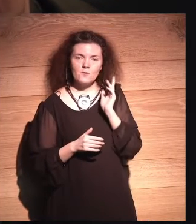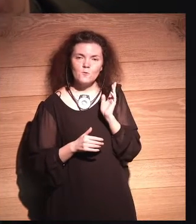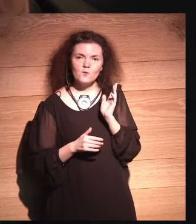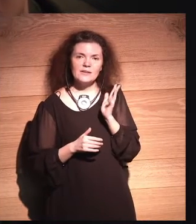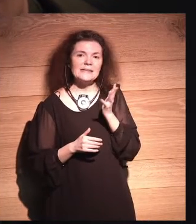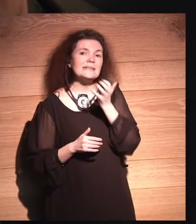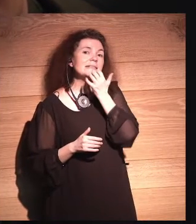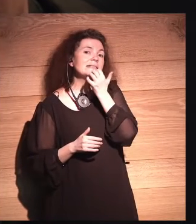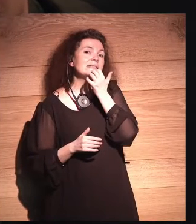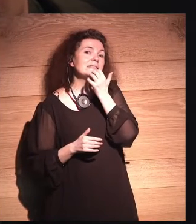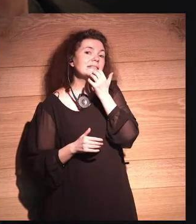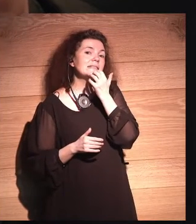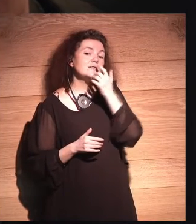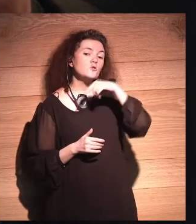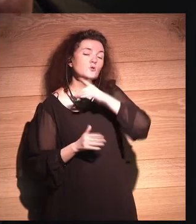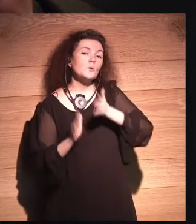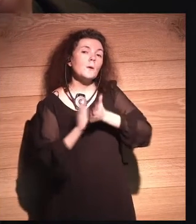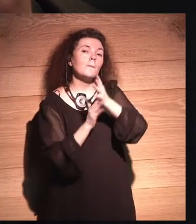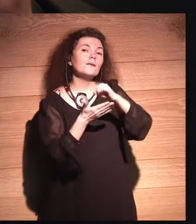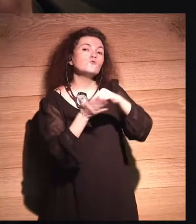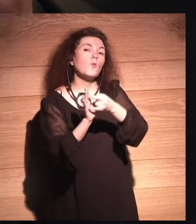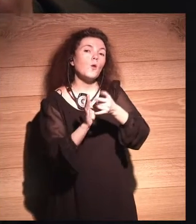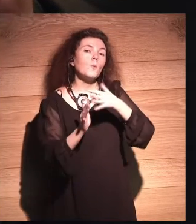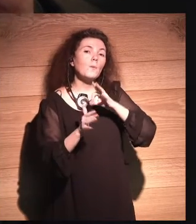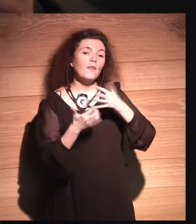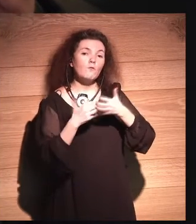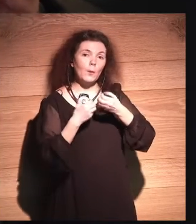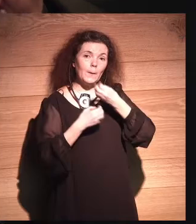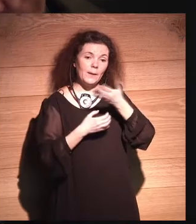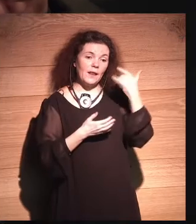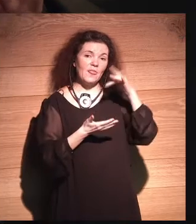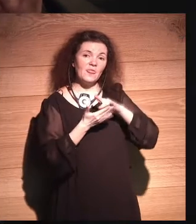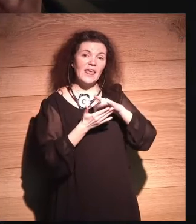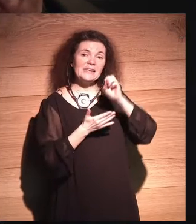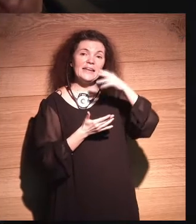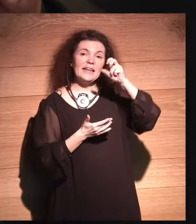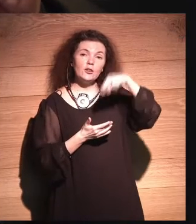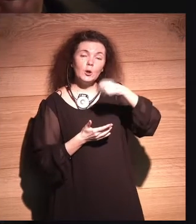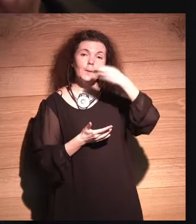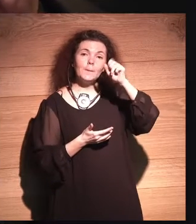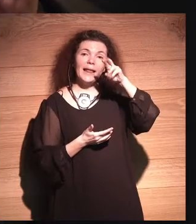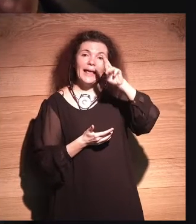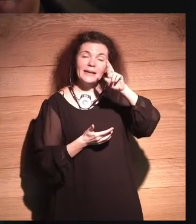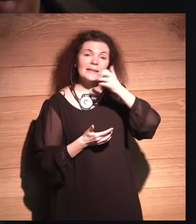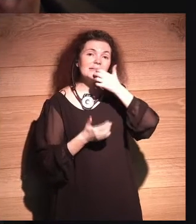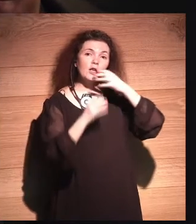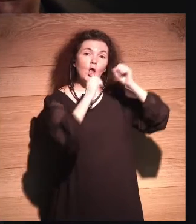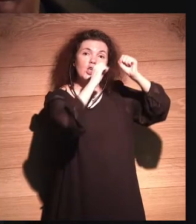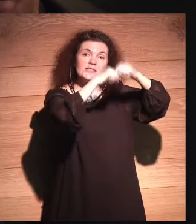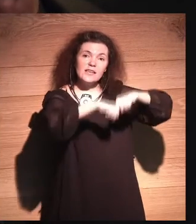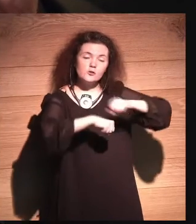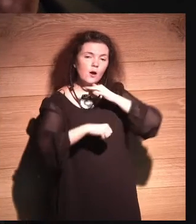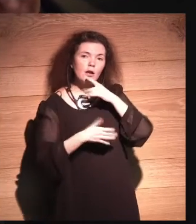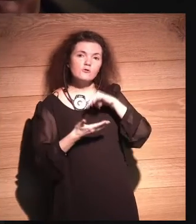worked well in the Clinton and Blair days when we had consensus. And in such a polarized society as we have